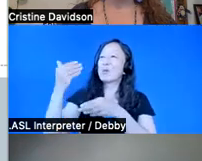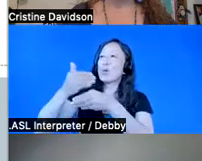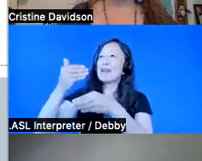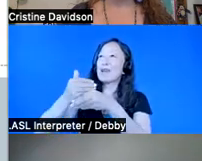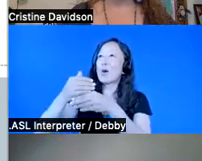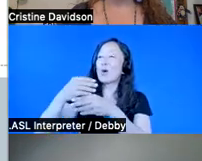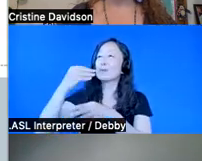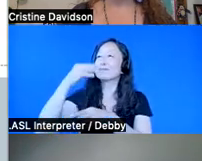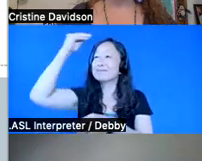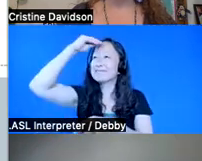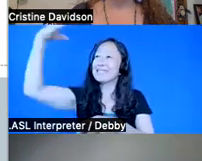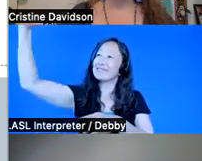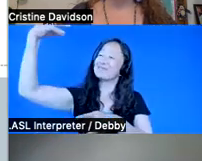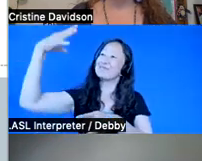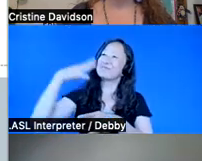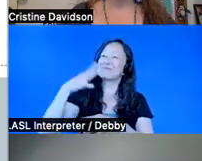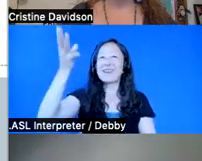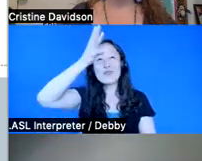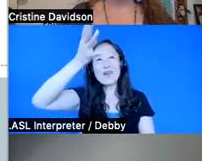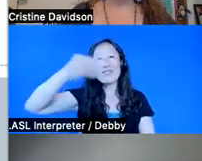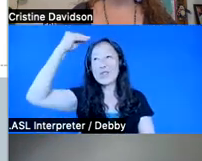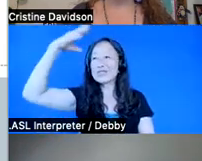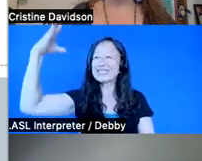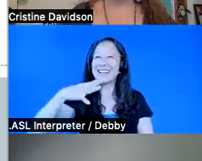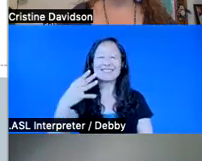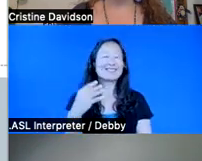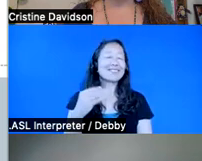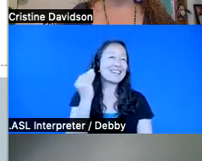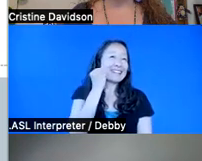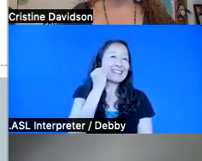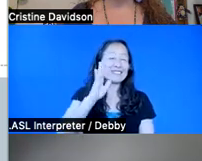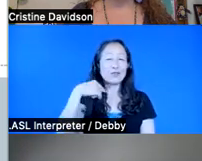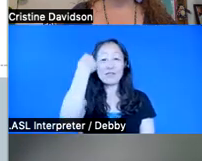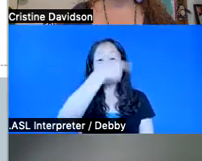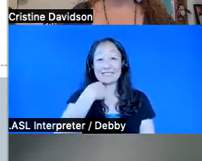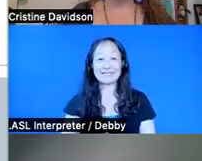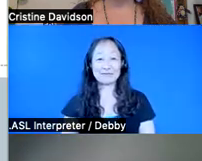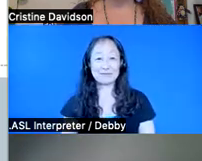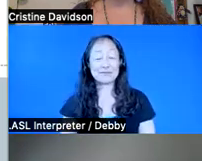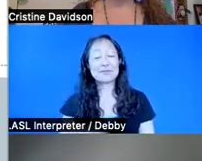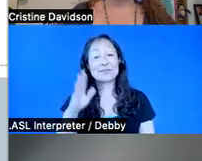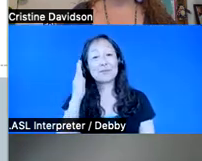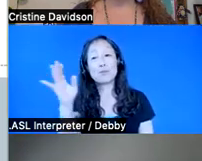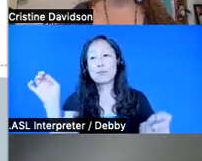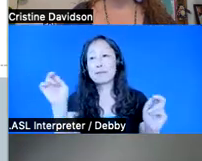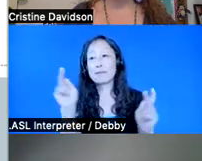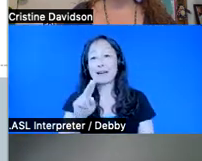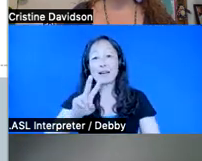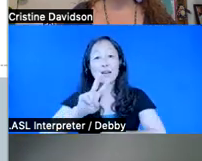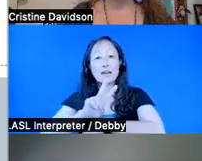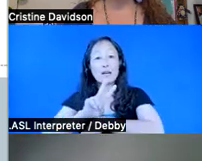at, we'll come back at 2:50, 2:50. Give